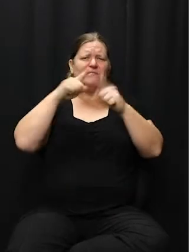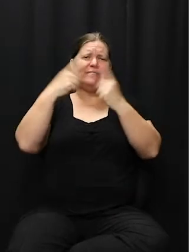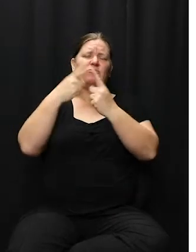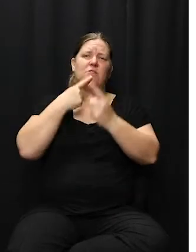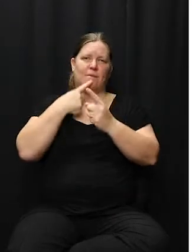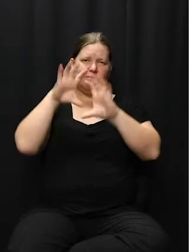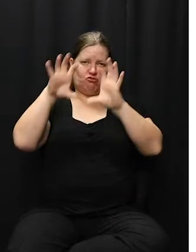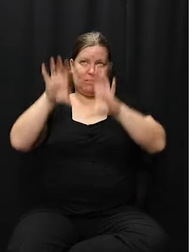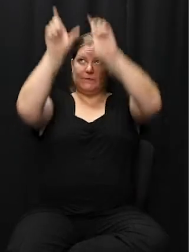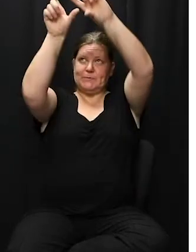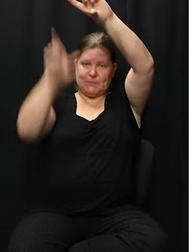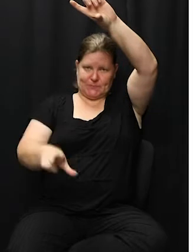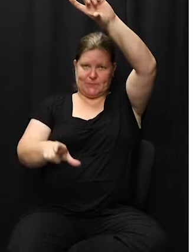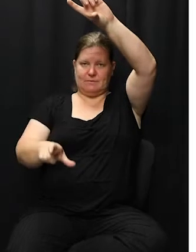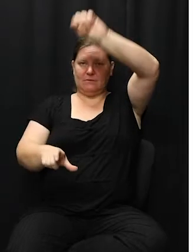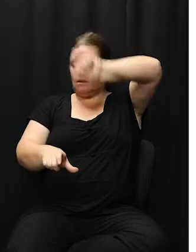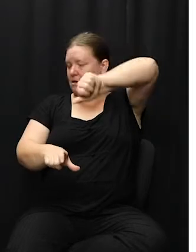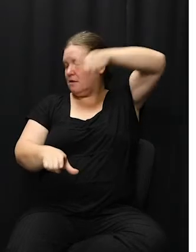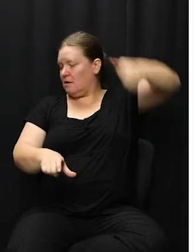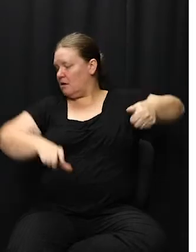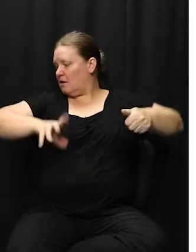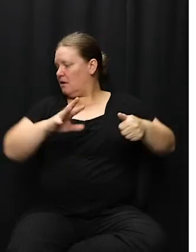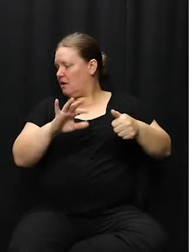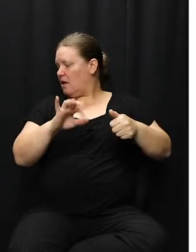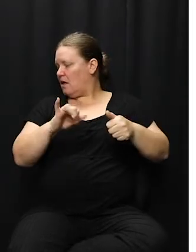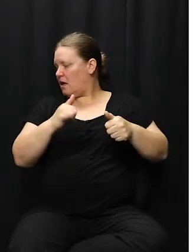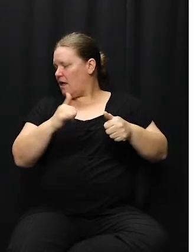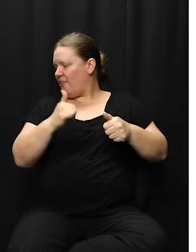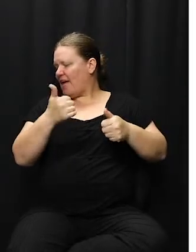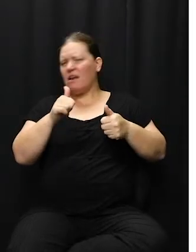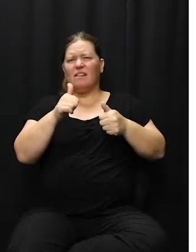you'll see tree, there's lots of different types of trees.